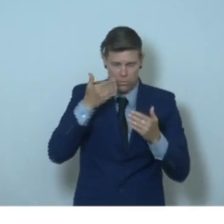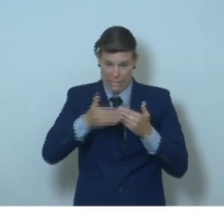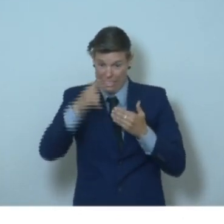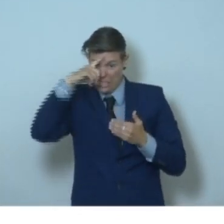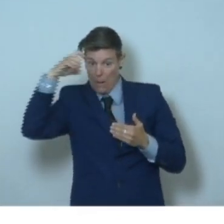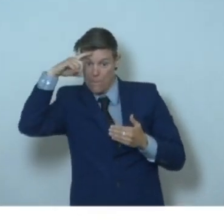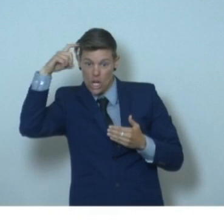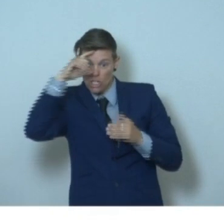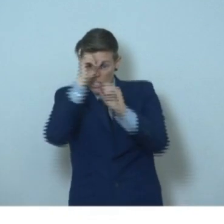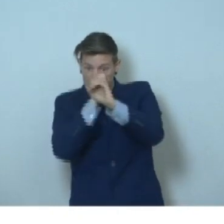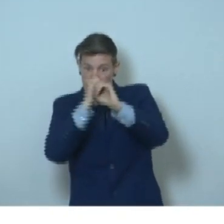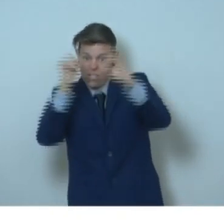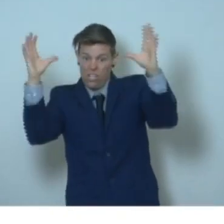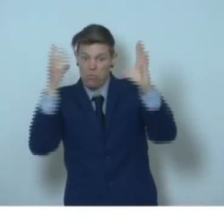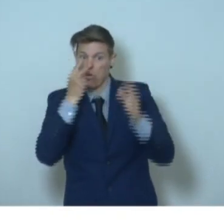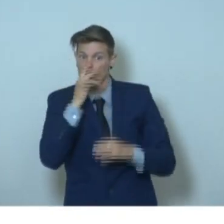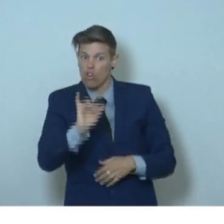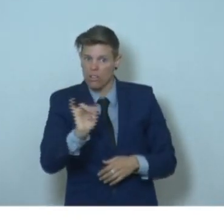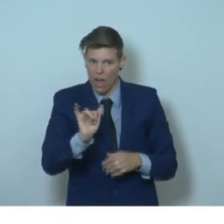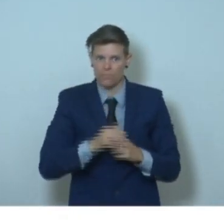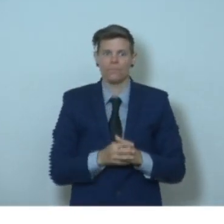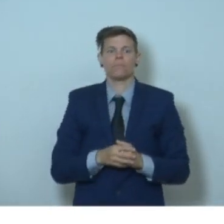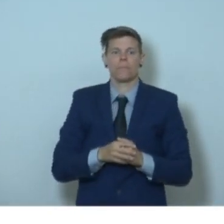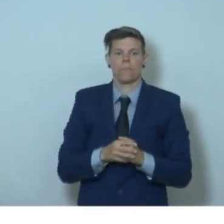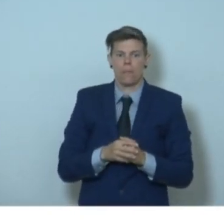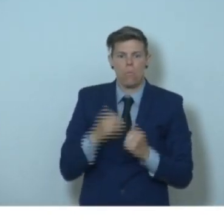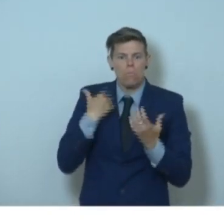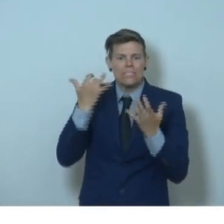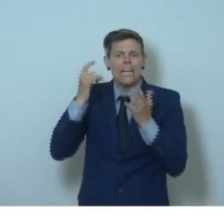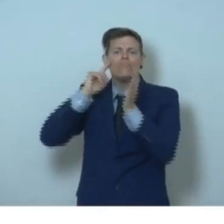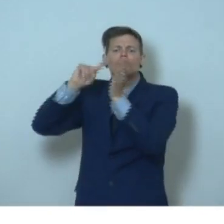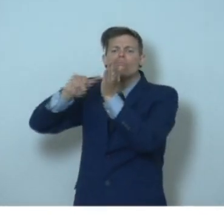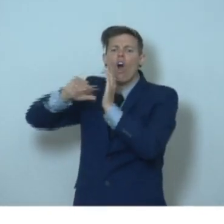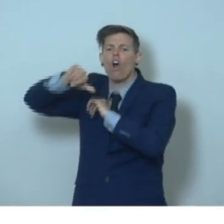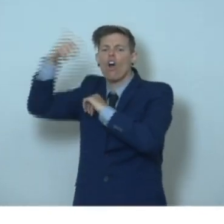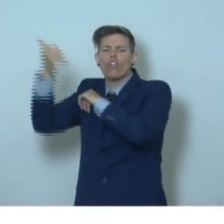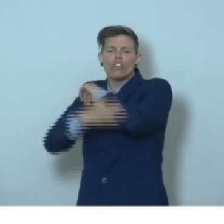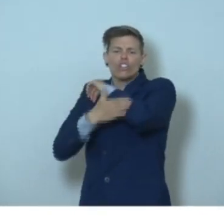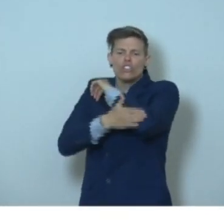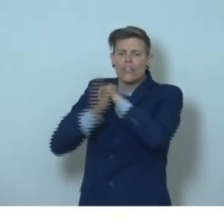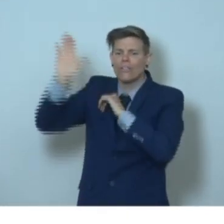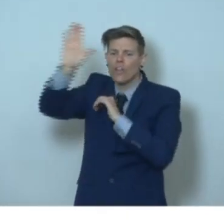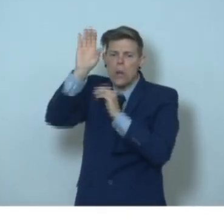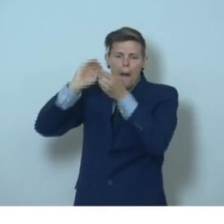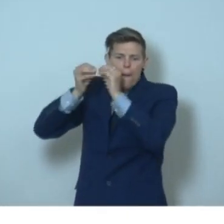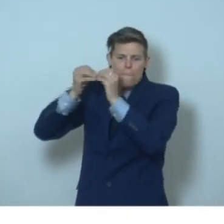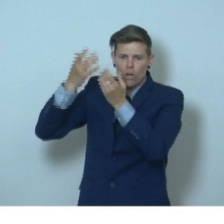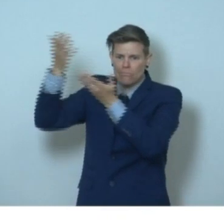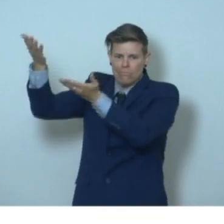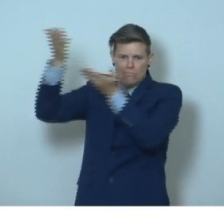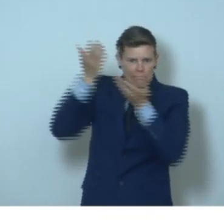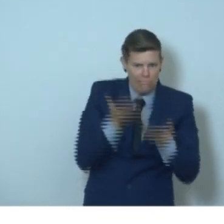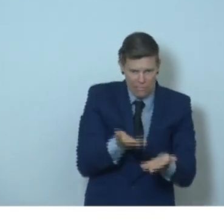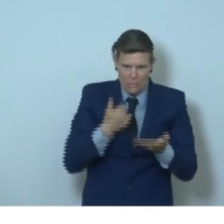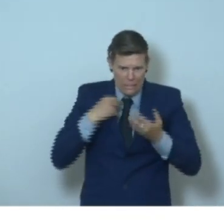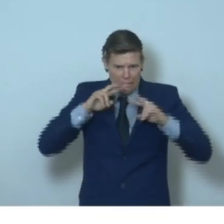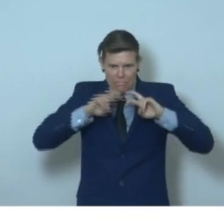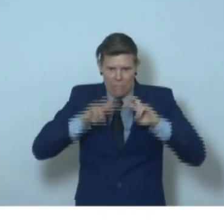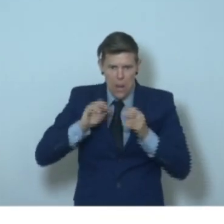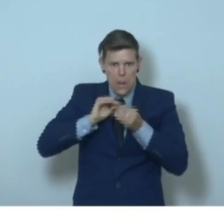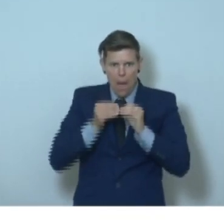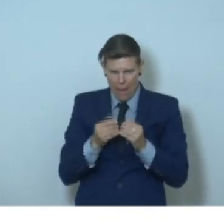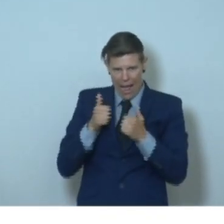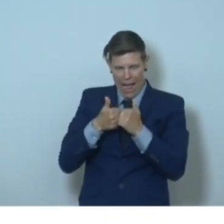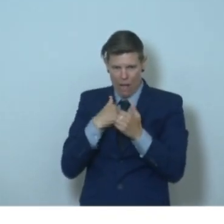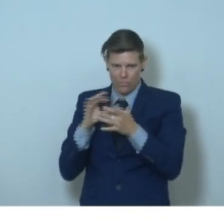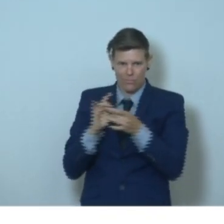that we get data from other countries that gives us more insight into what those dynamics are. Those of you who remember the